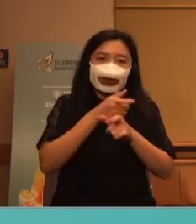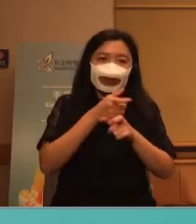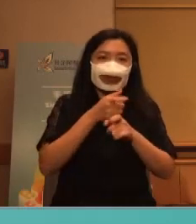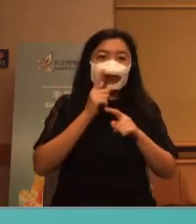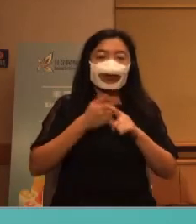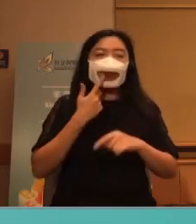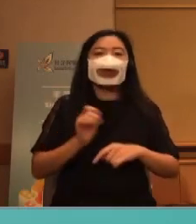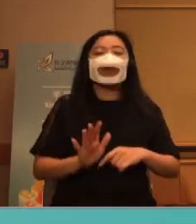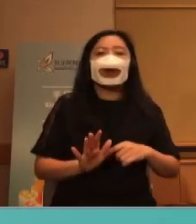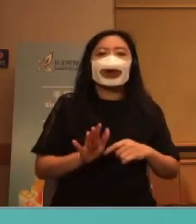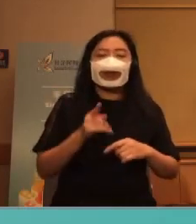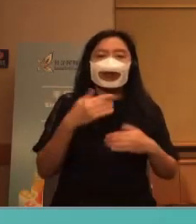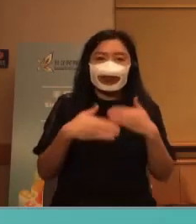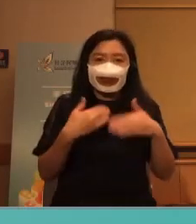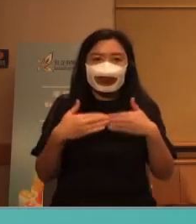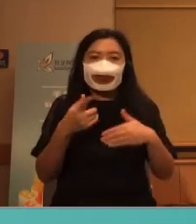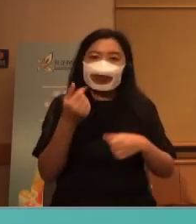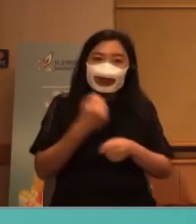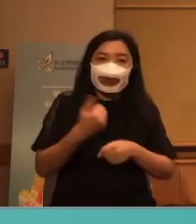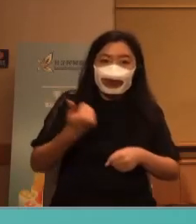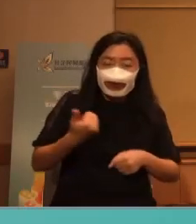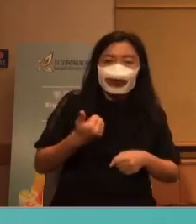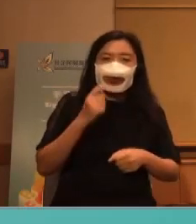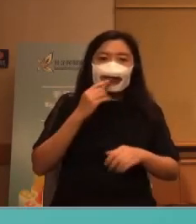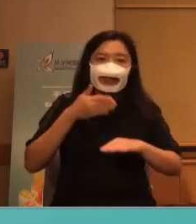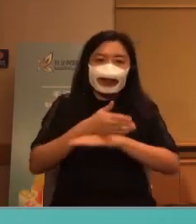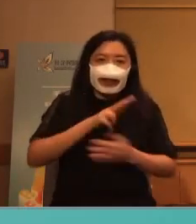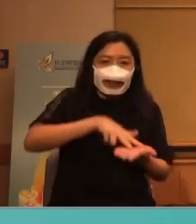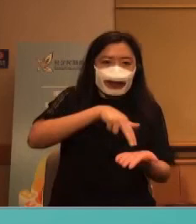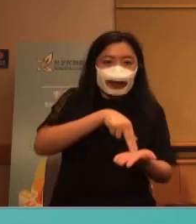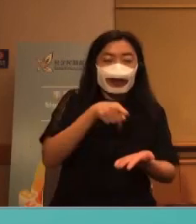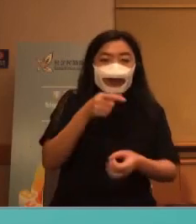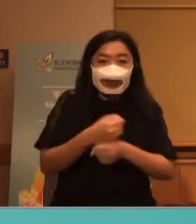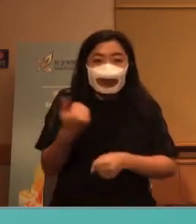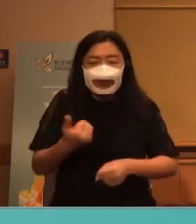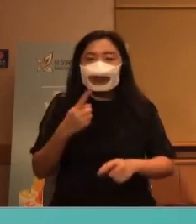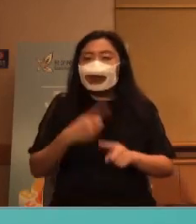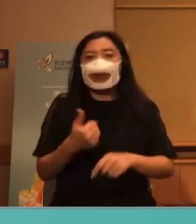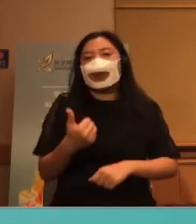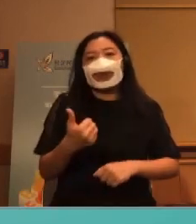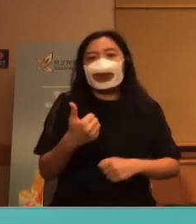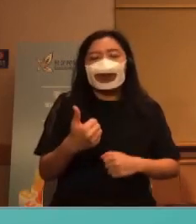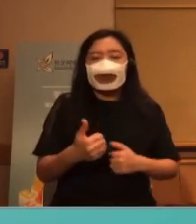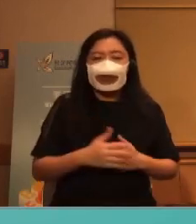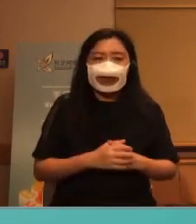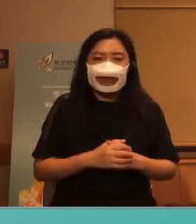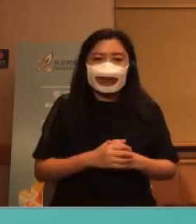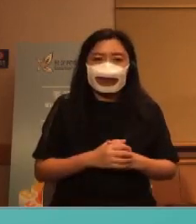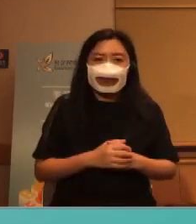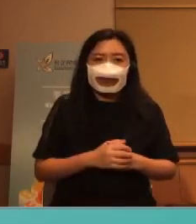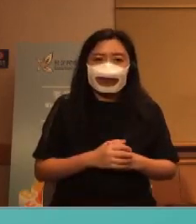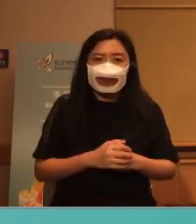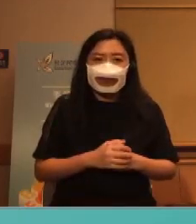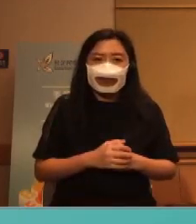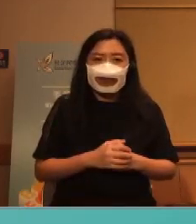far. And obviously, as Lewis said, there's a lot that impact can learn from other